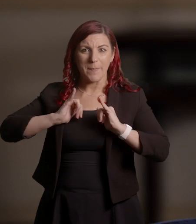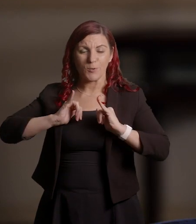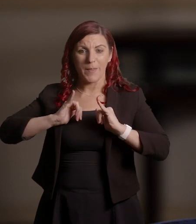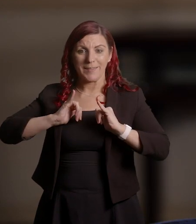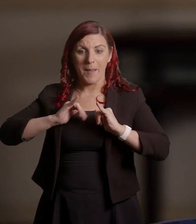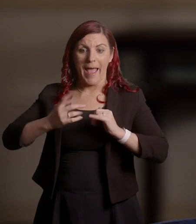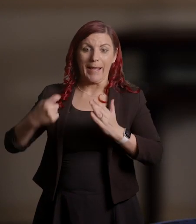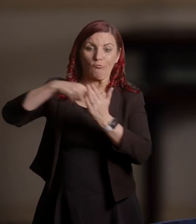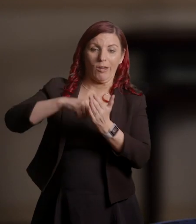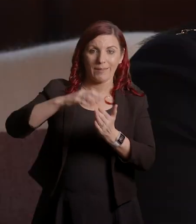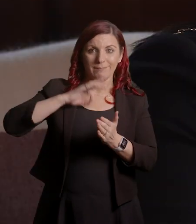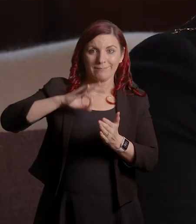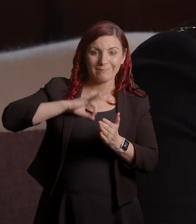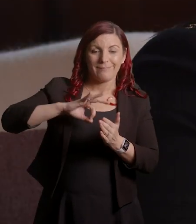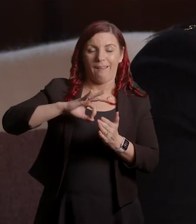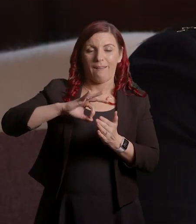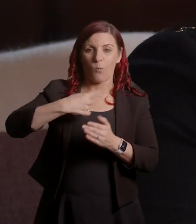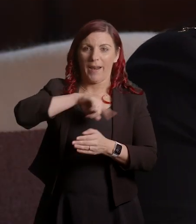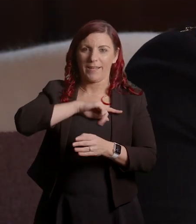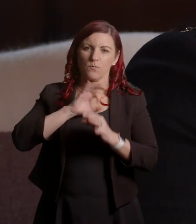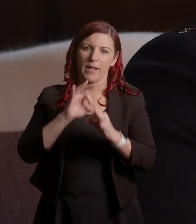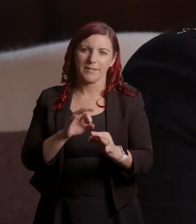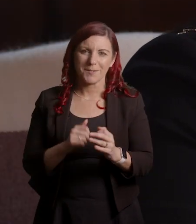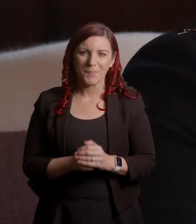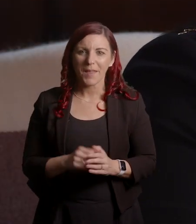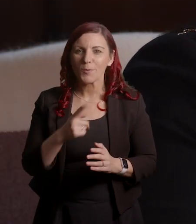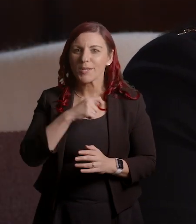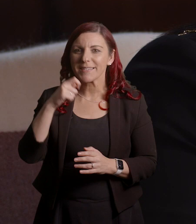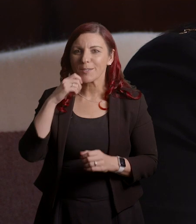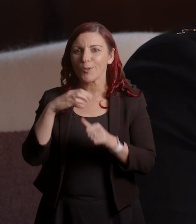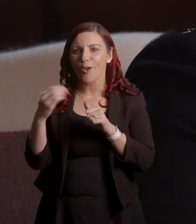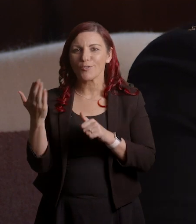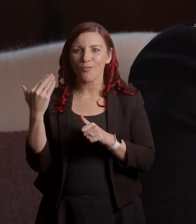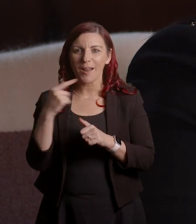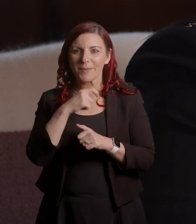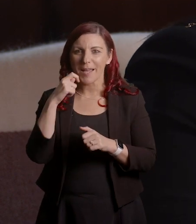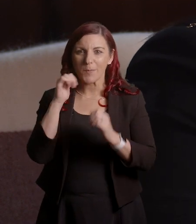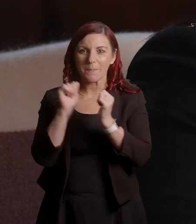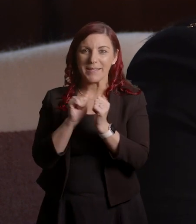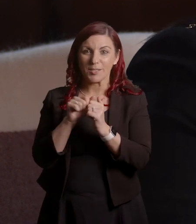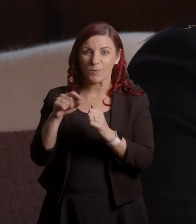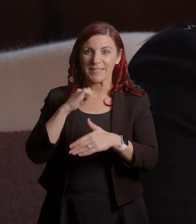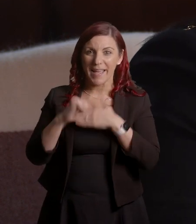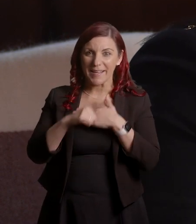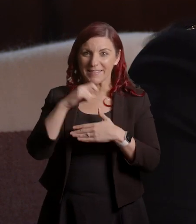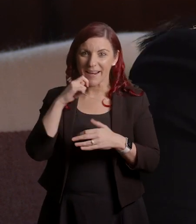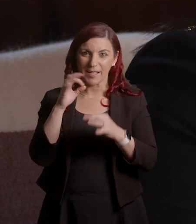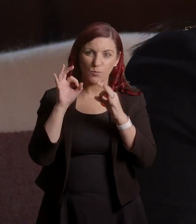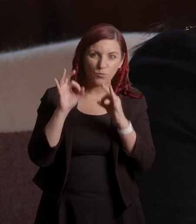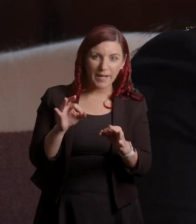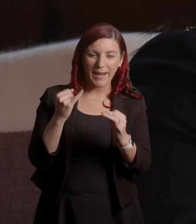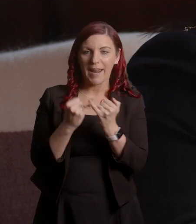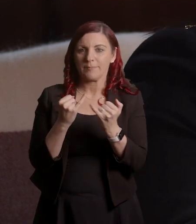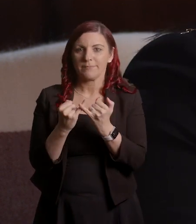top that with winning is brilliant. I was just saying to a few friends that I was meeting you guys today, and they were there going, it's brilliant